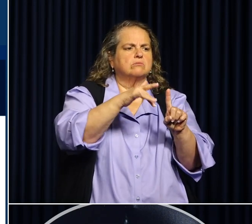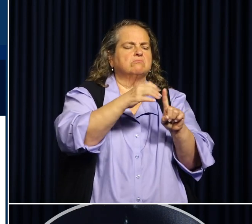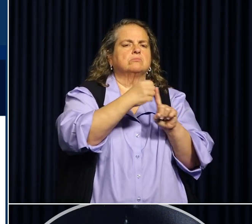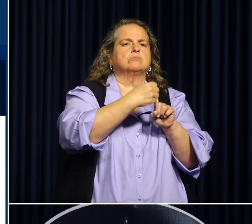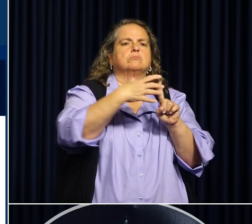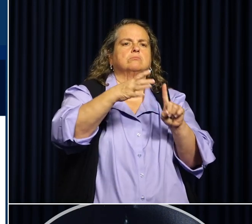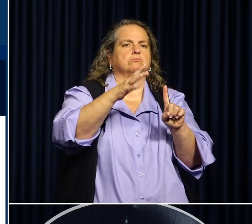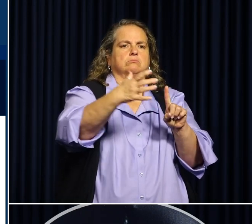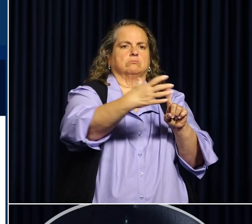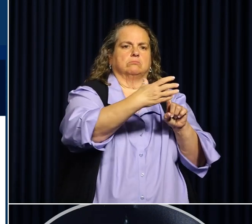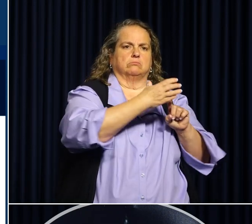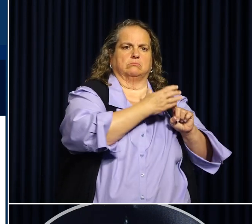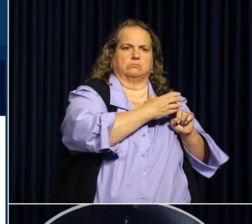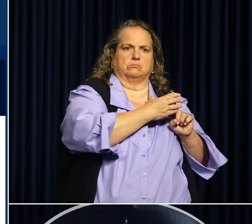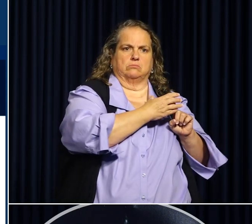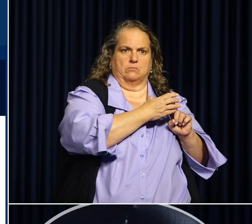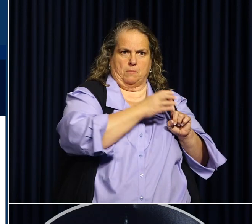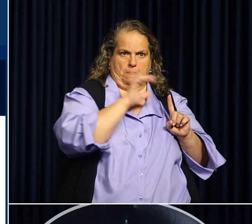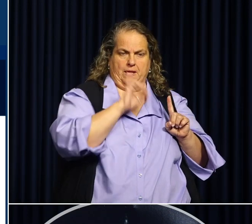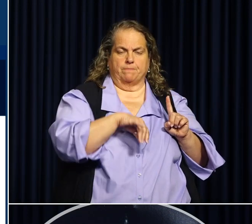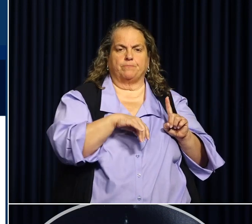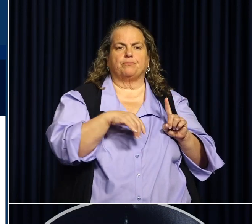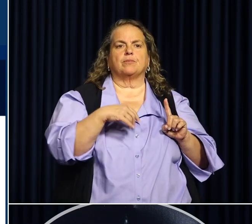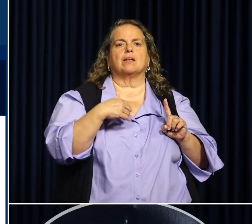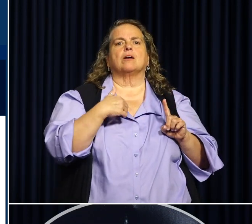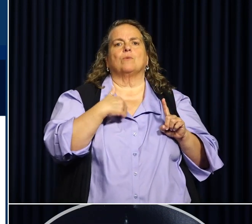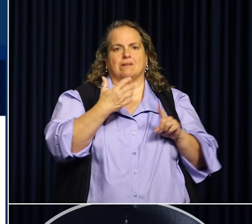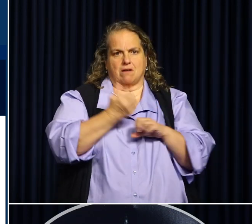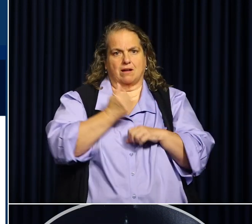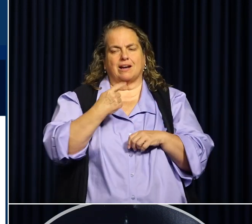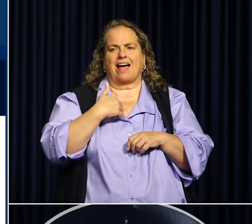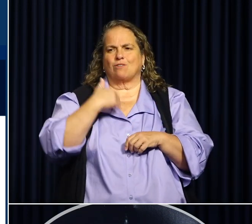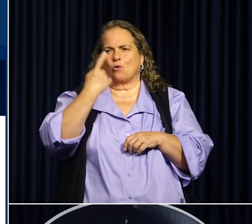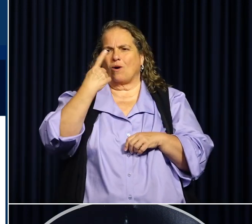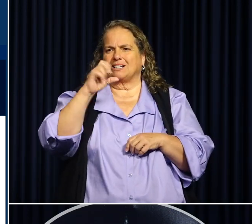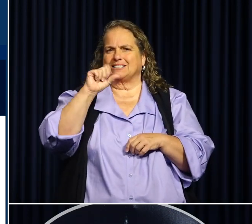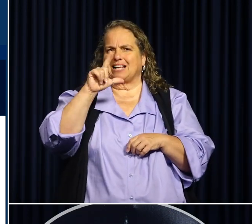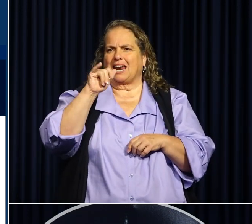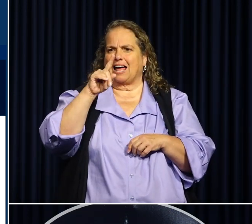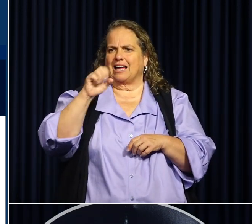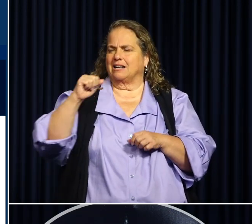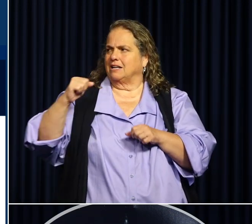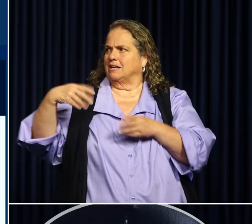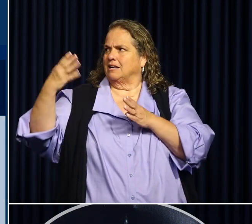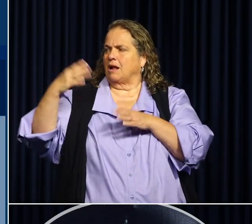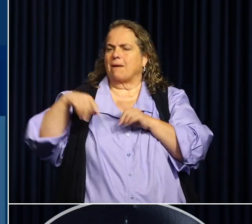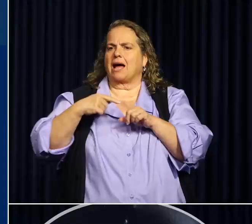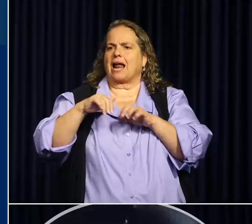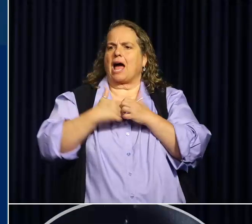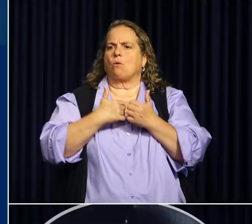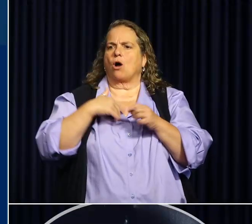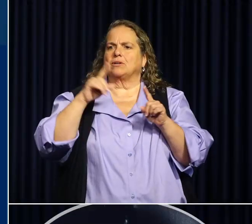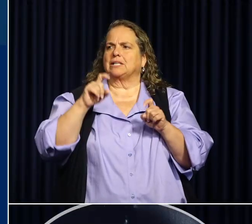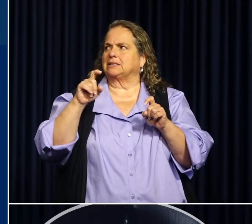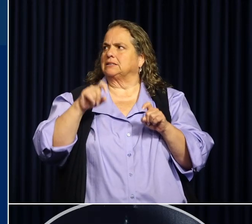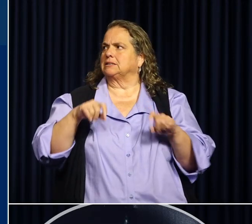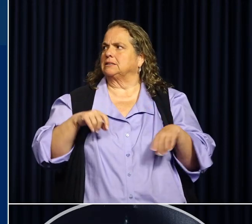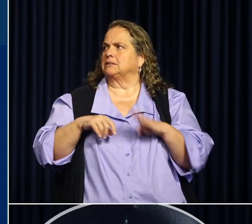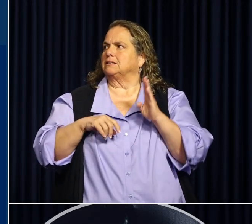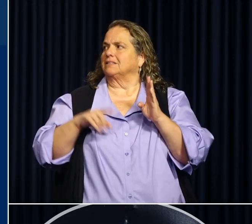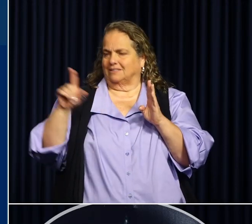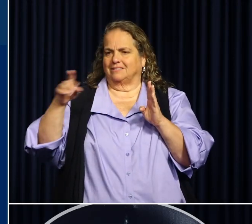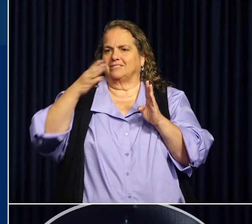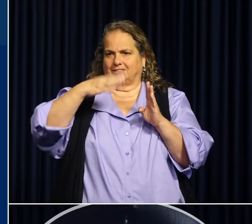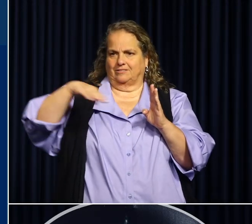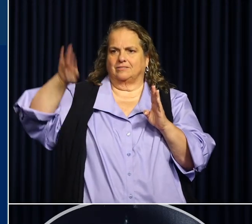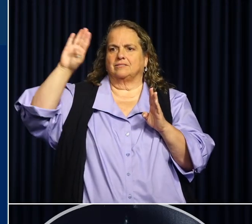first. And we had a slide that I don't think I got passed along, or did I, about how our testing capacity is ramped up. It's that line graph. And we